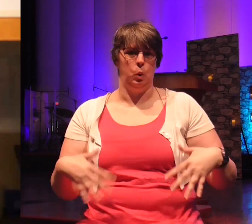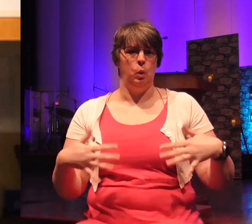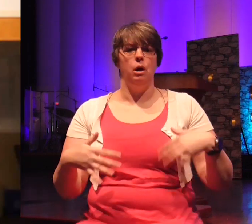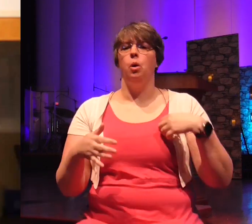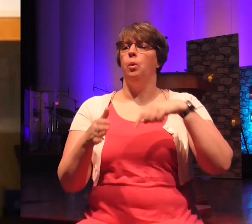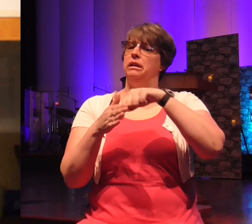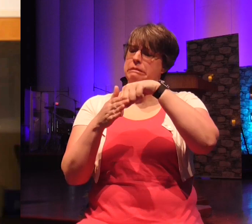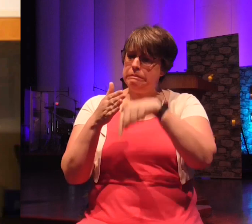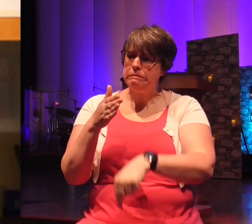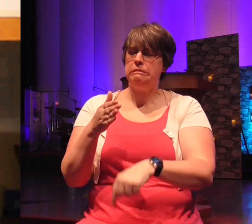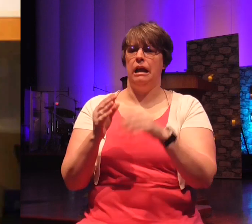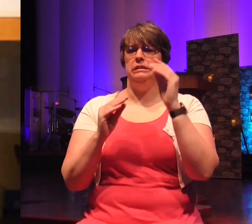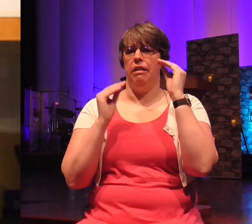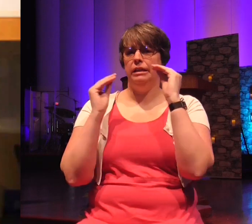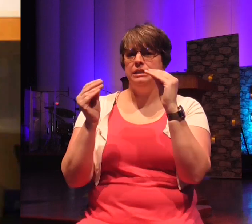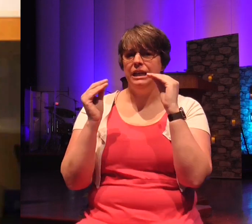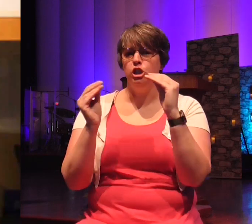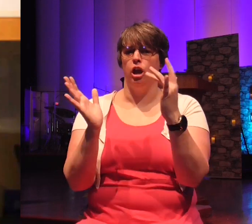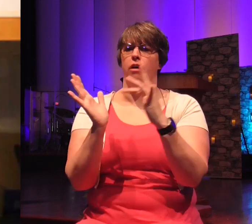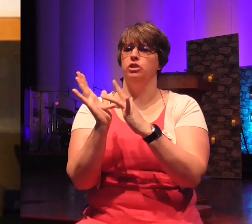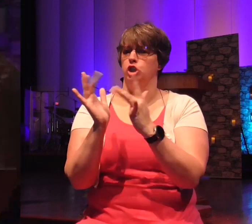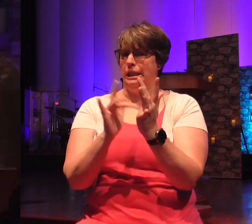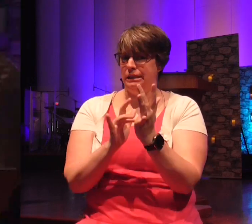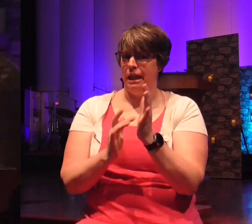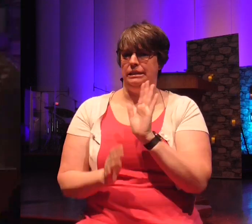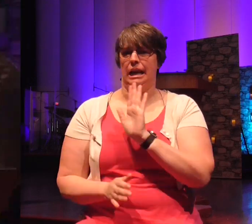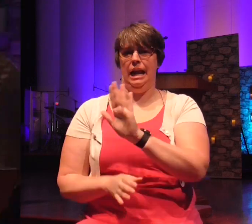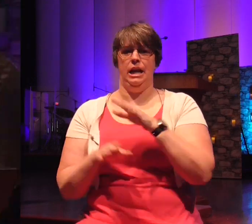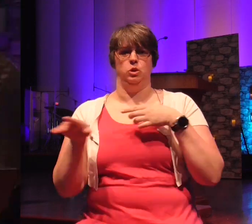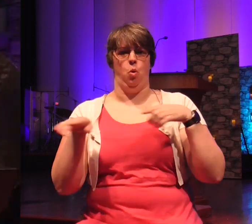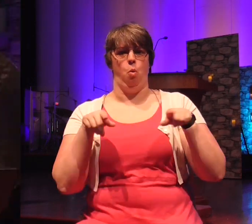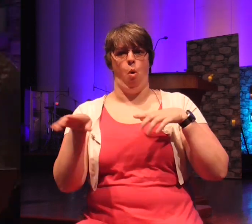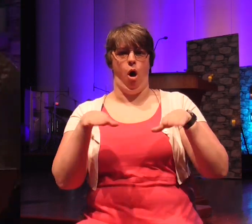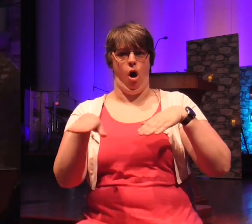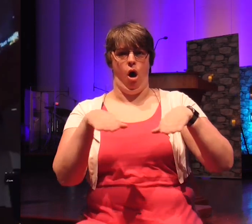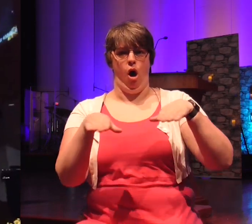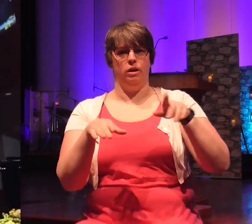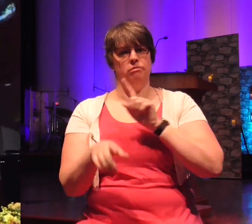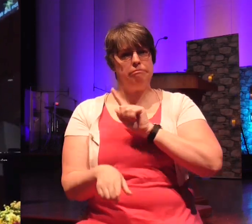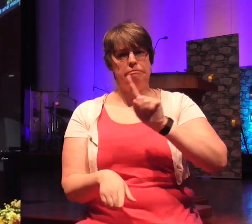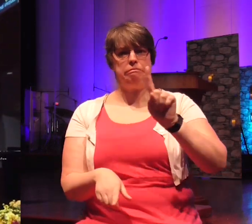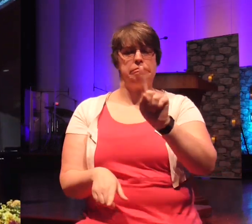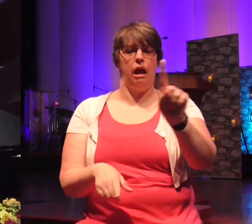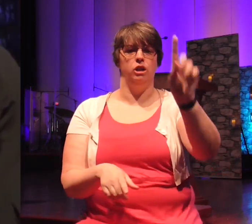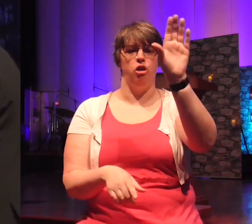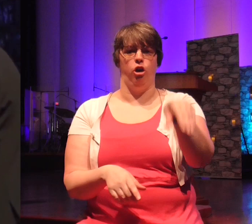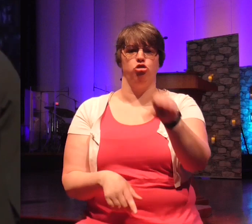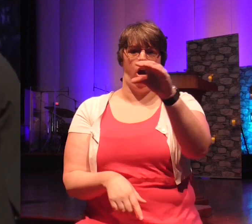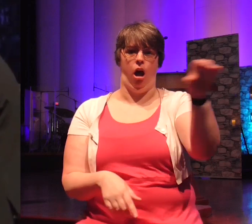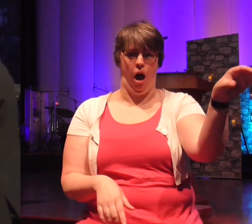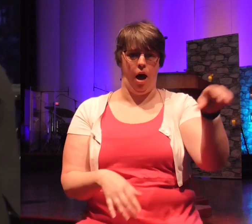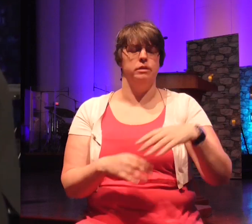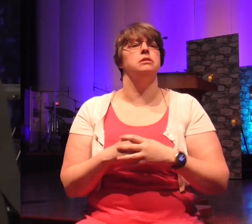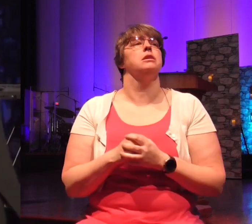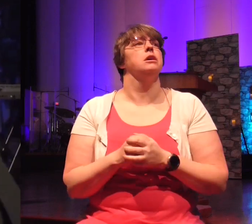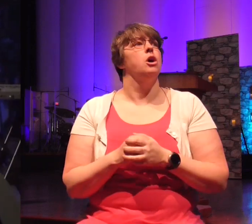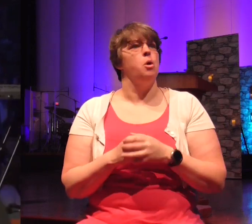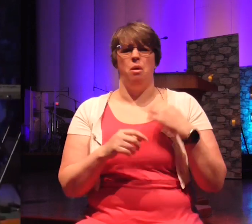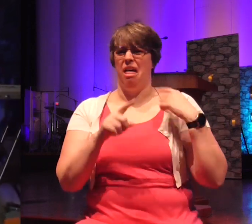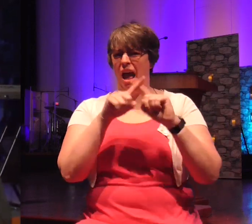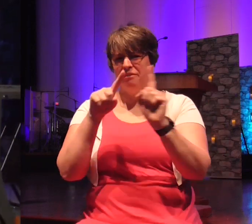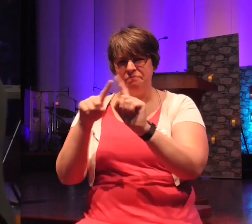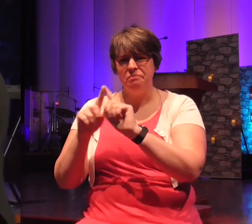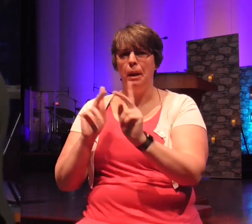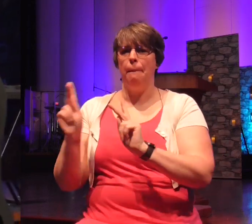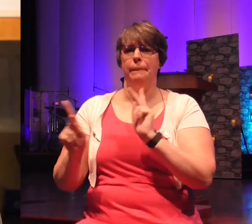of Jesus and his walk towards the cross. I'm going to do some music. Tom Litch, Jennifer Burnett will be here along with Kent Rautensfels